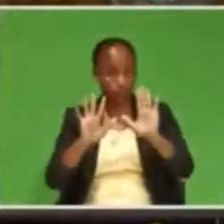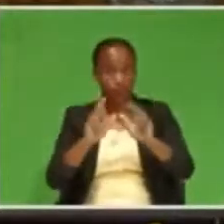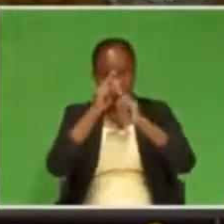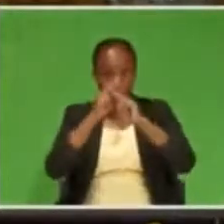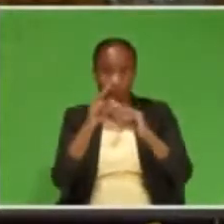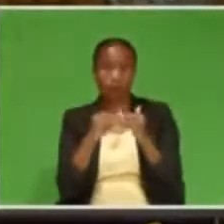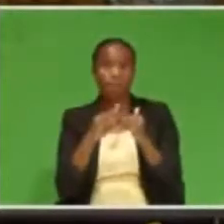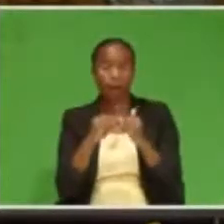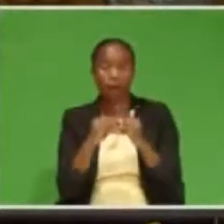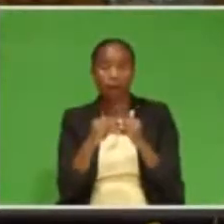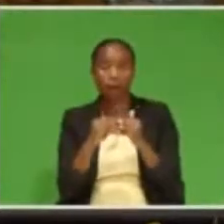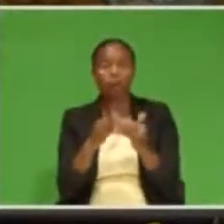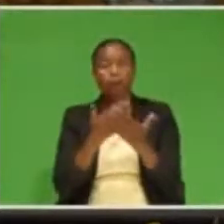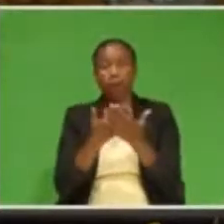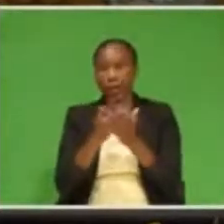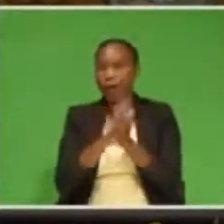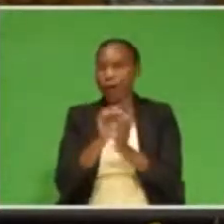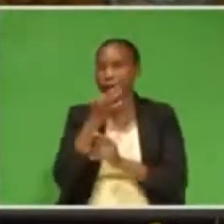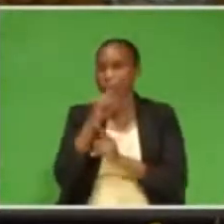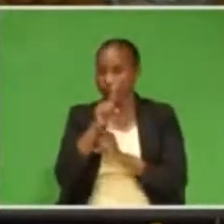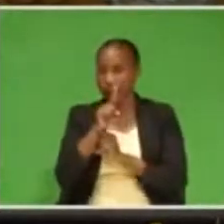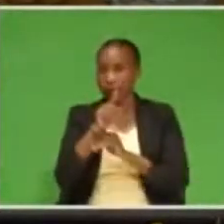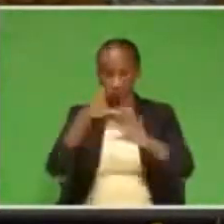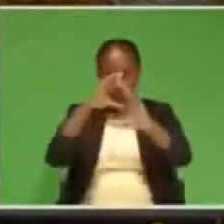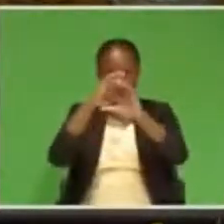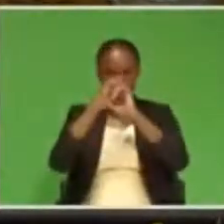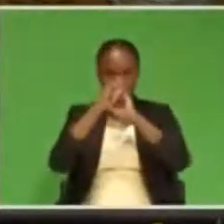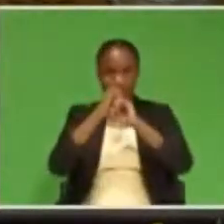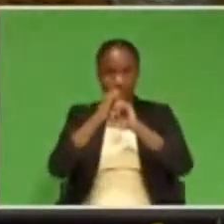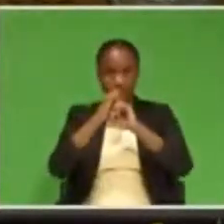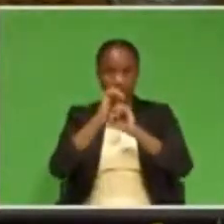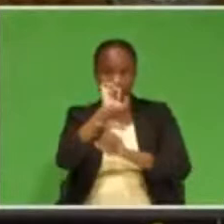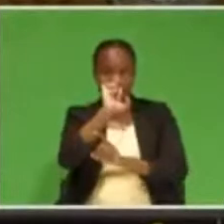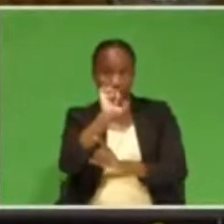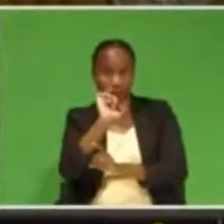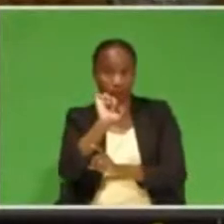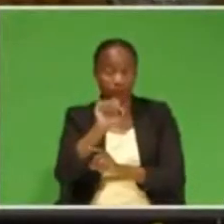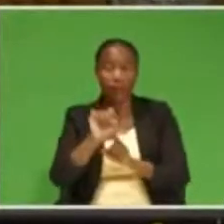may I just draw your attention to this first?